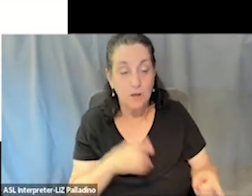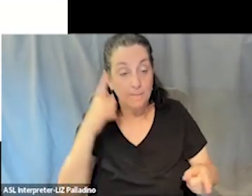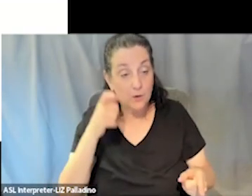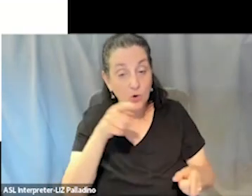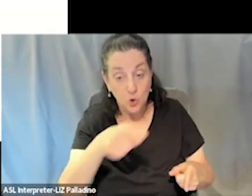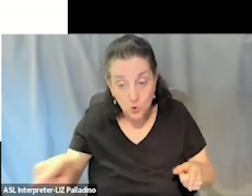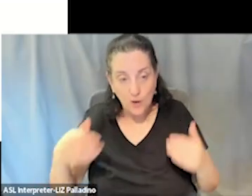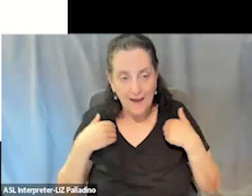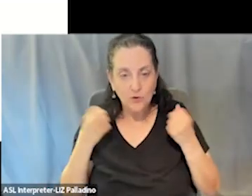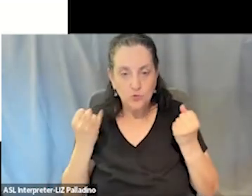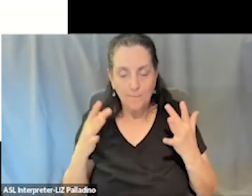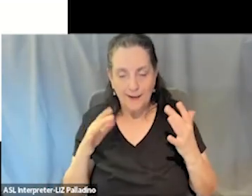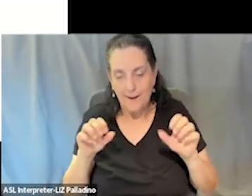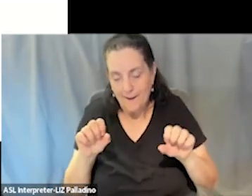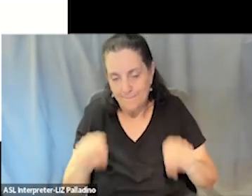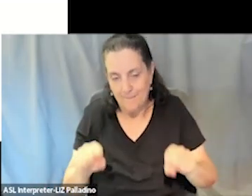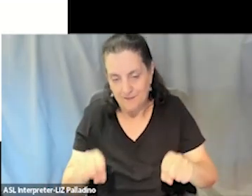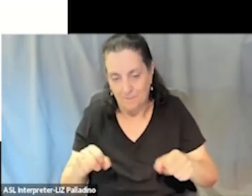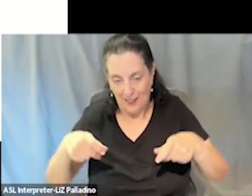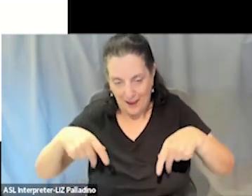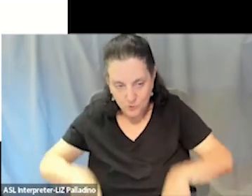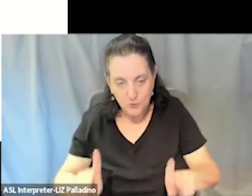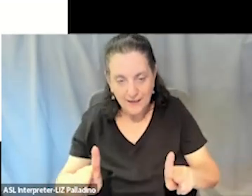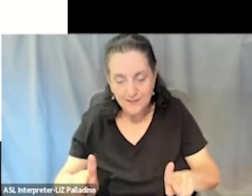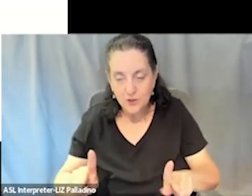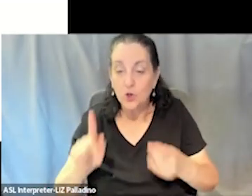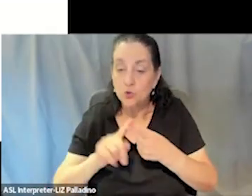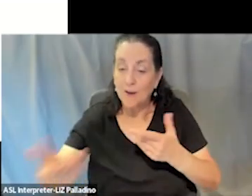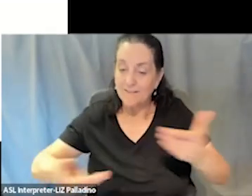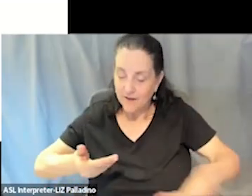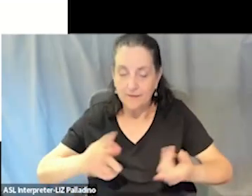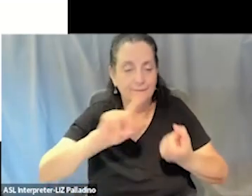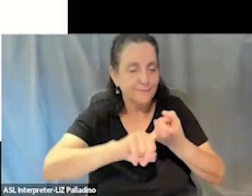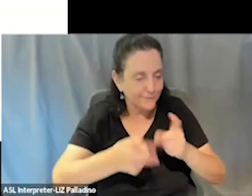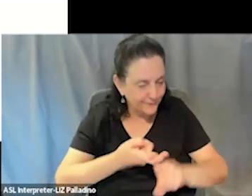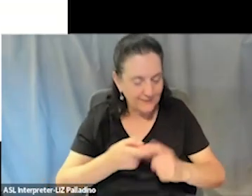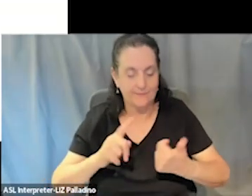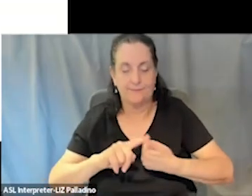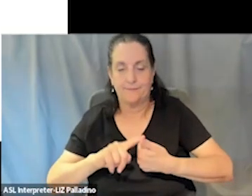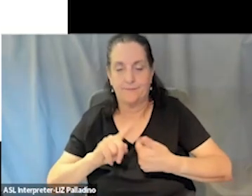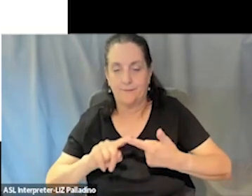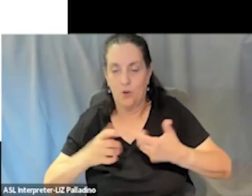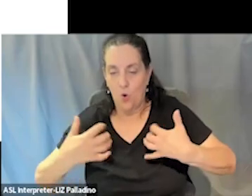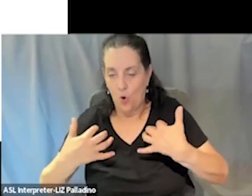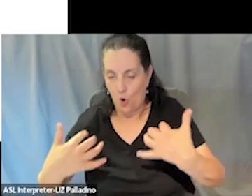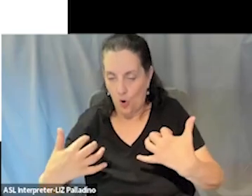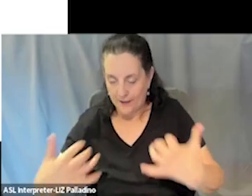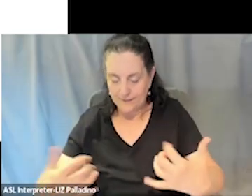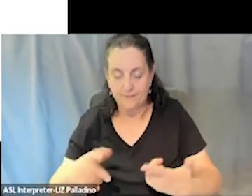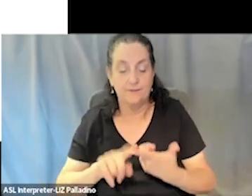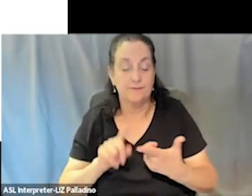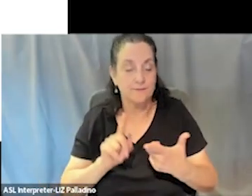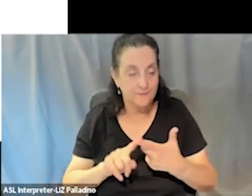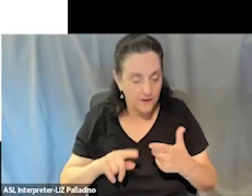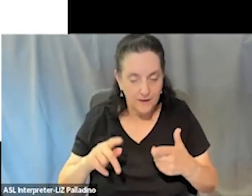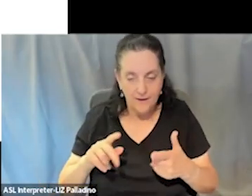so many tangible opportunities to invite your friends, audiences, donors, networks